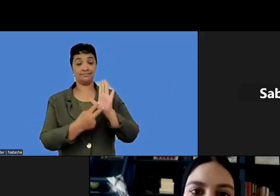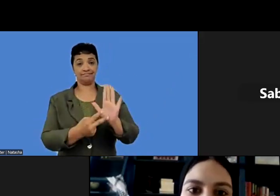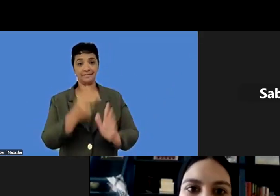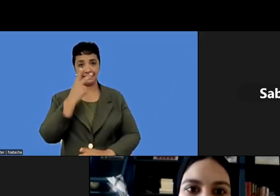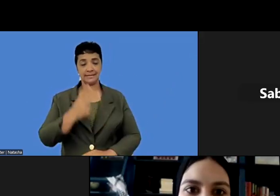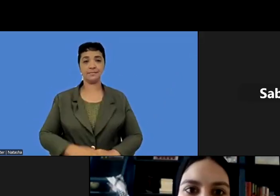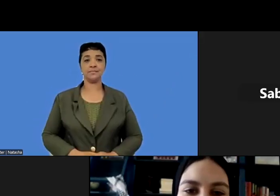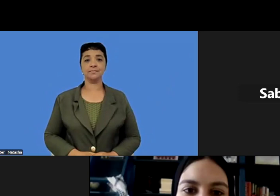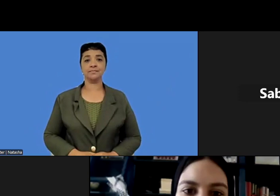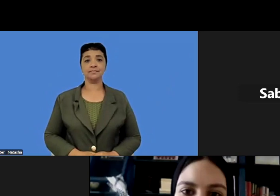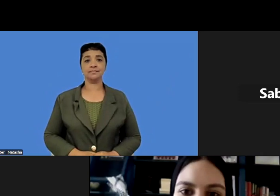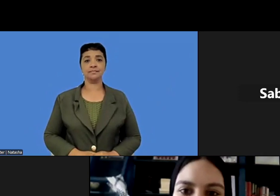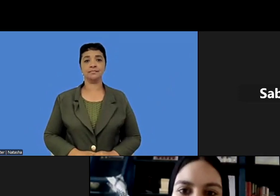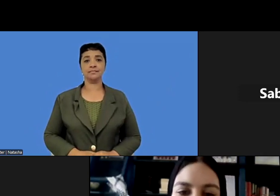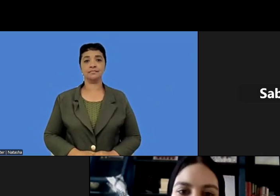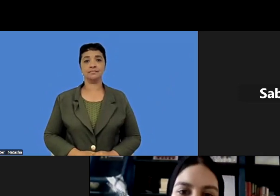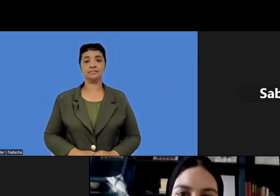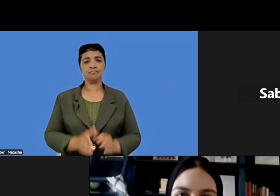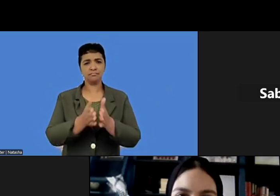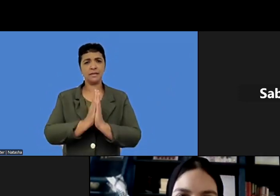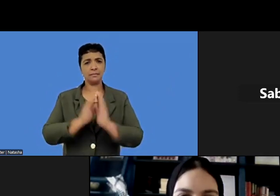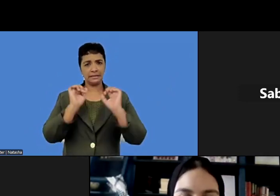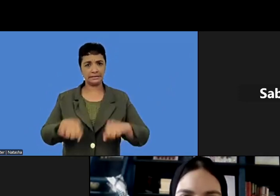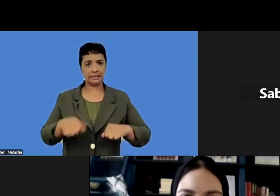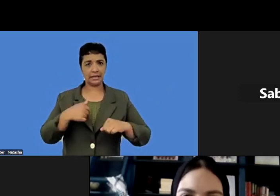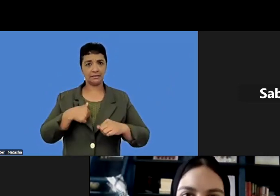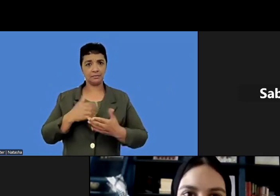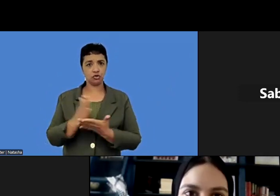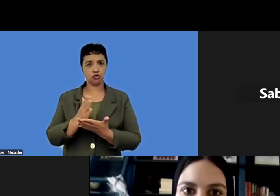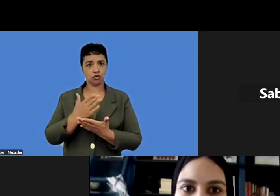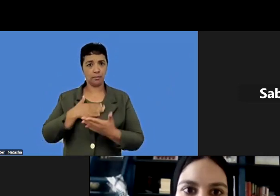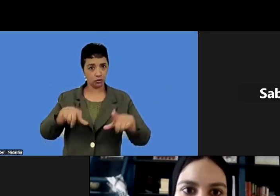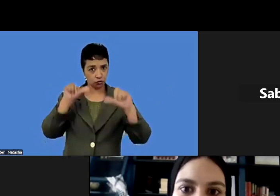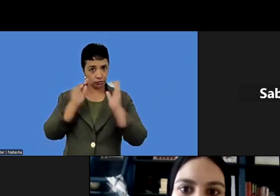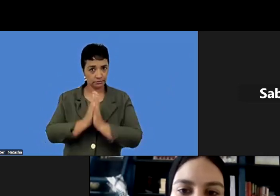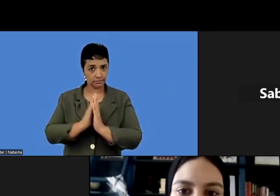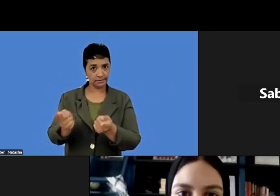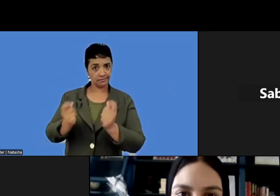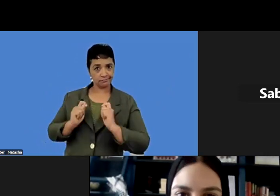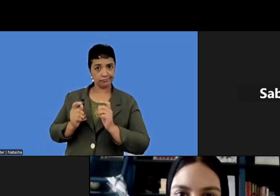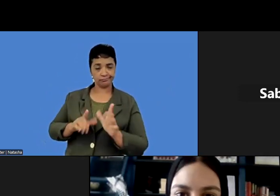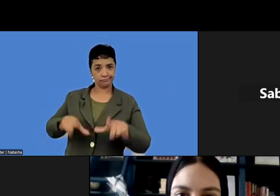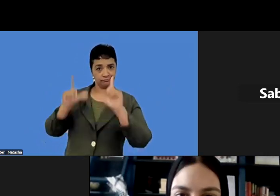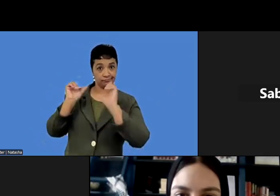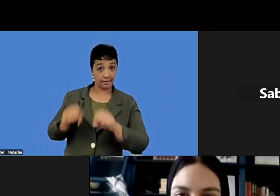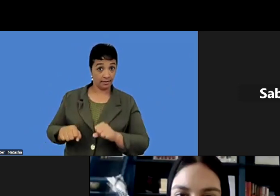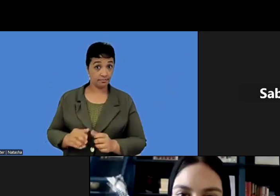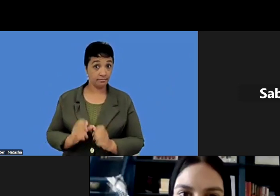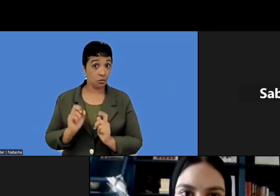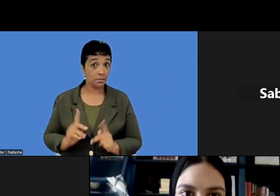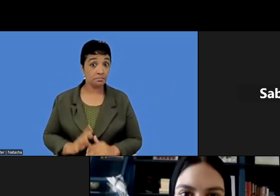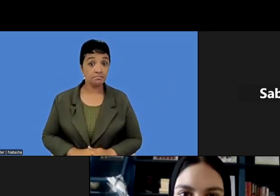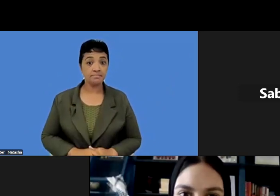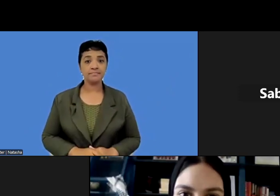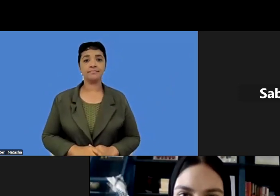I please have access to be able to share my screen, if that's okay? Yeah,